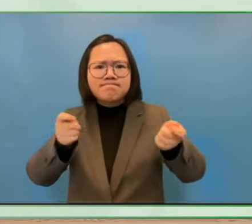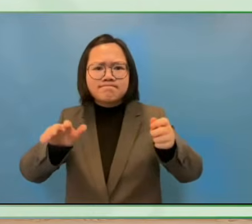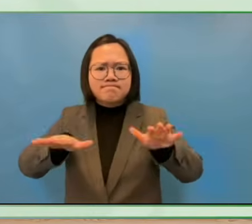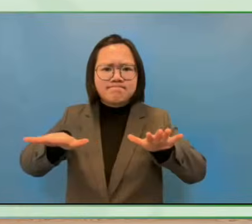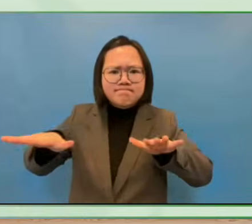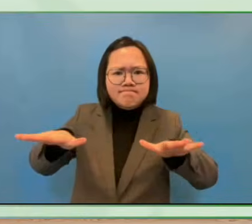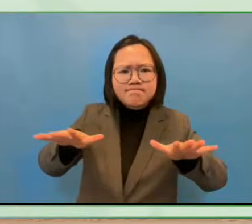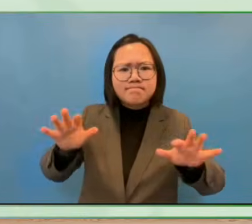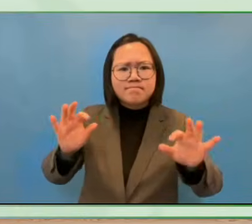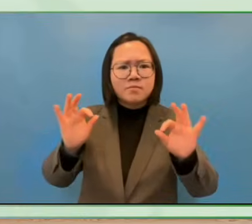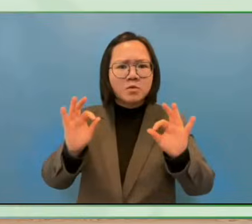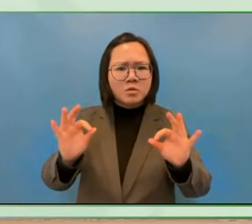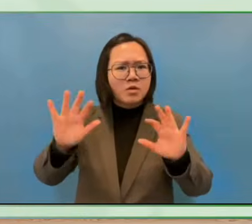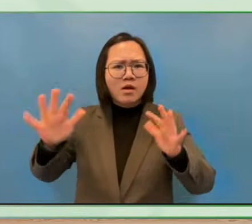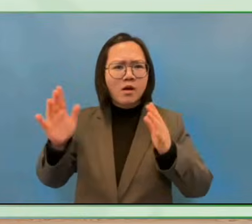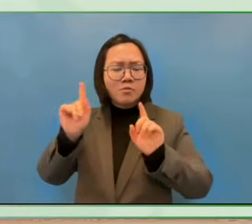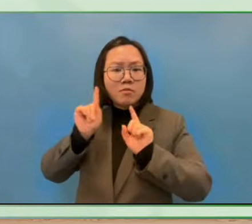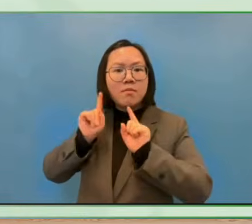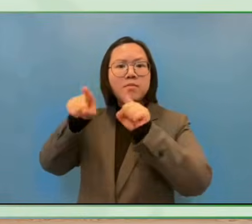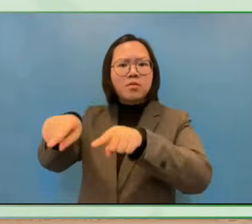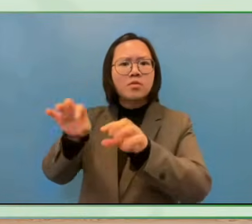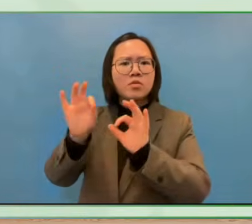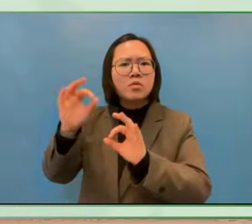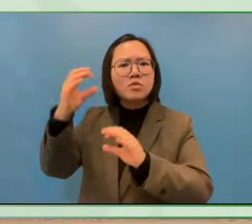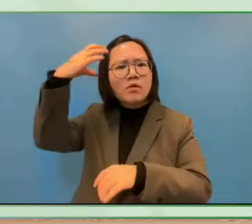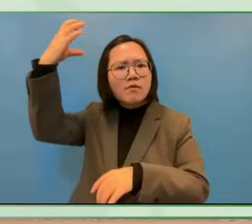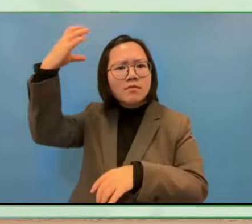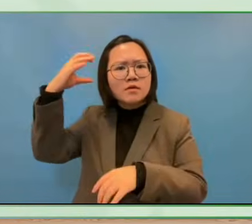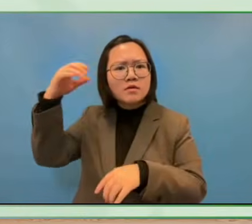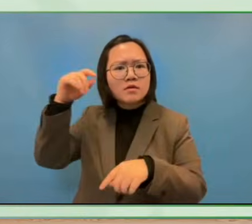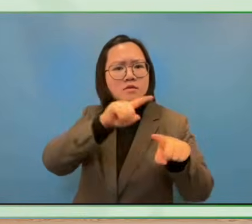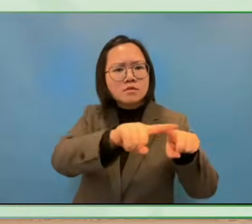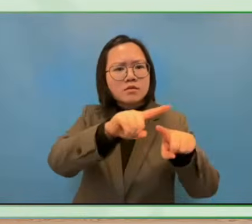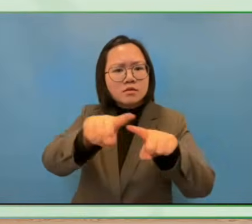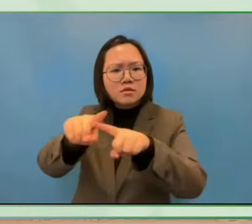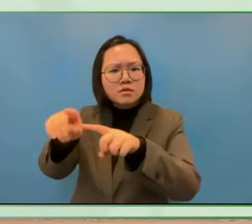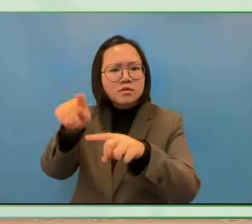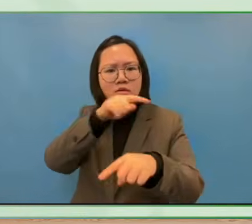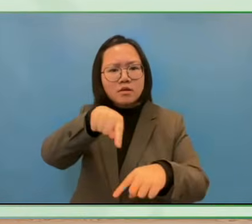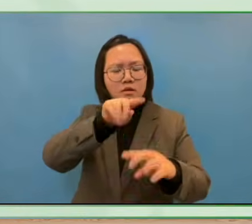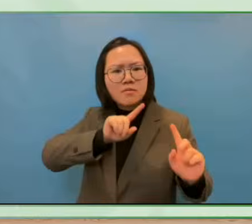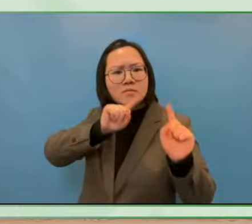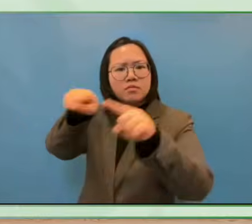answer will be mostly not, but how could they react to these threats?